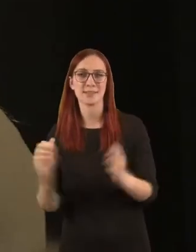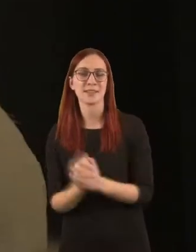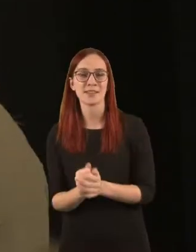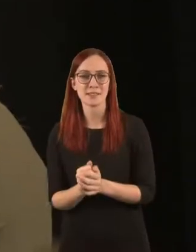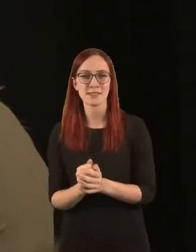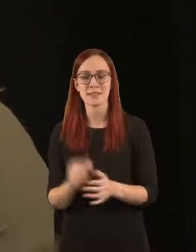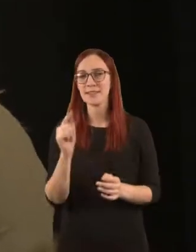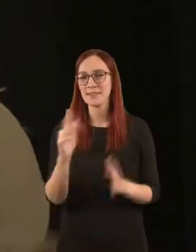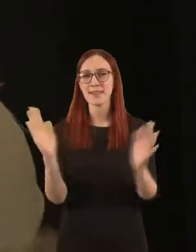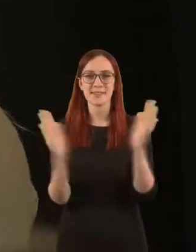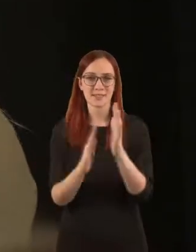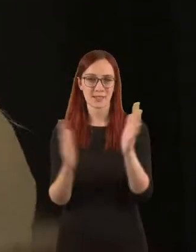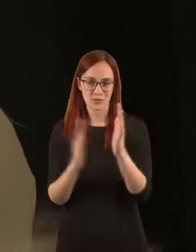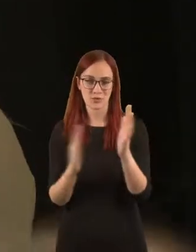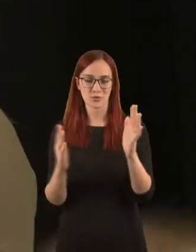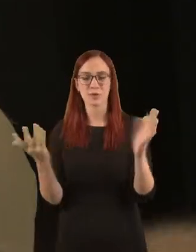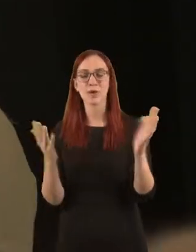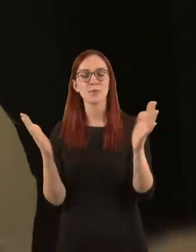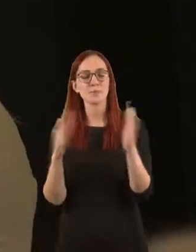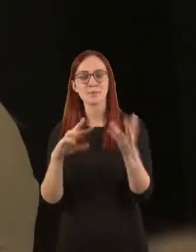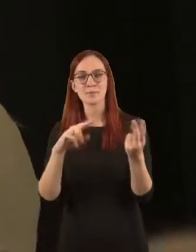all of them are replaced by